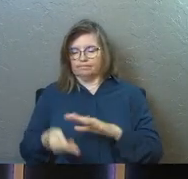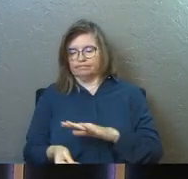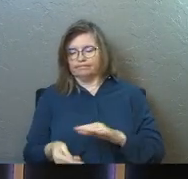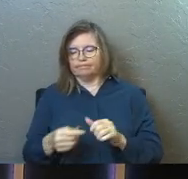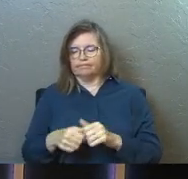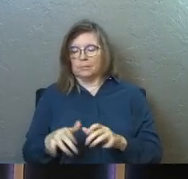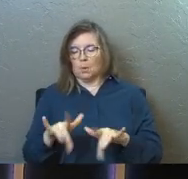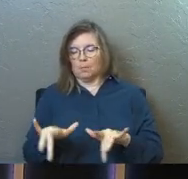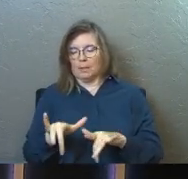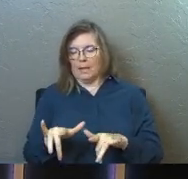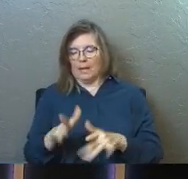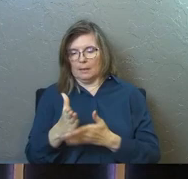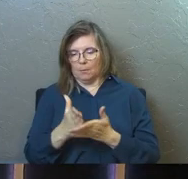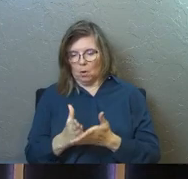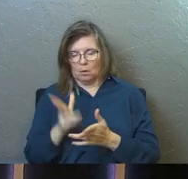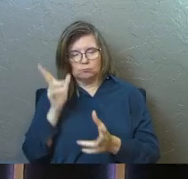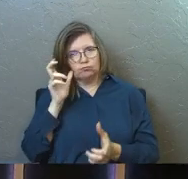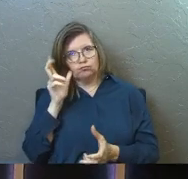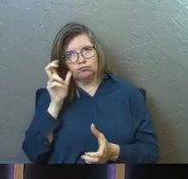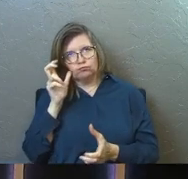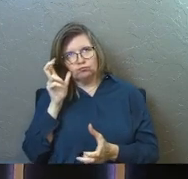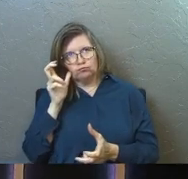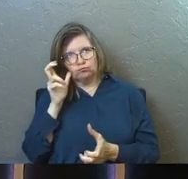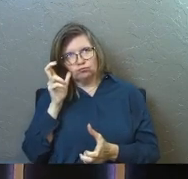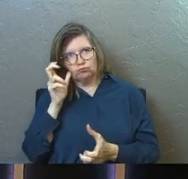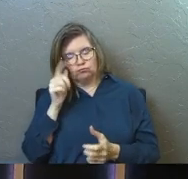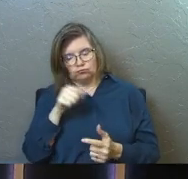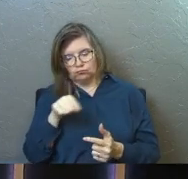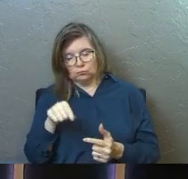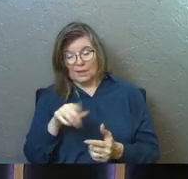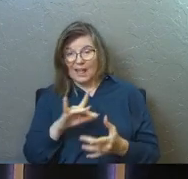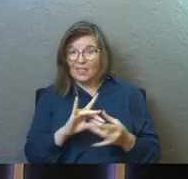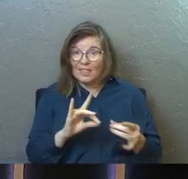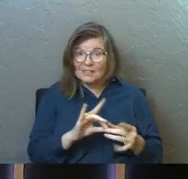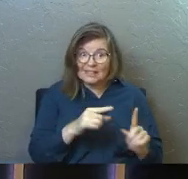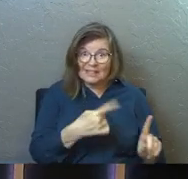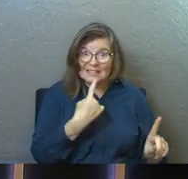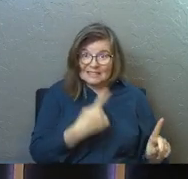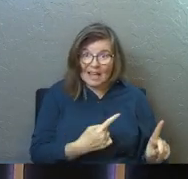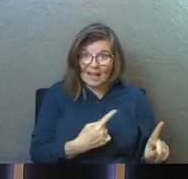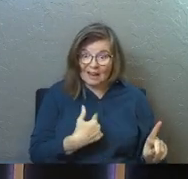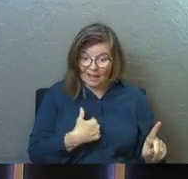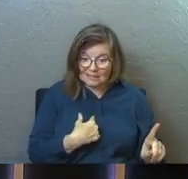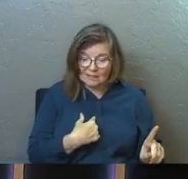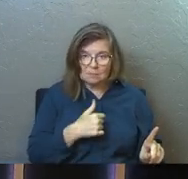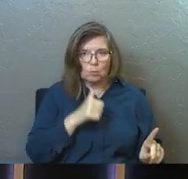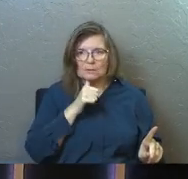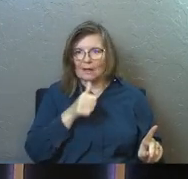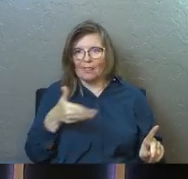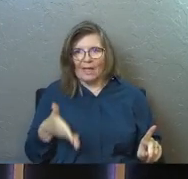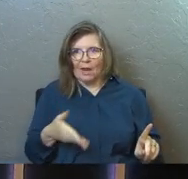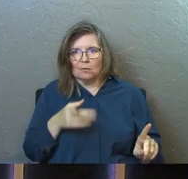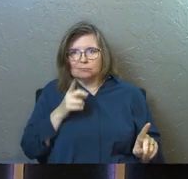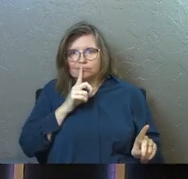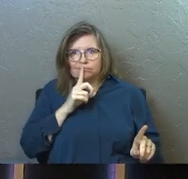actually played the section back for him. And it wasn't there, the thing that he was sure that I had said.